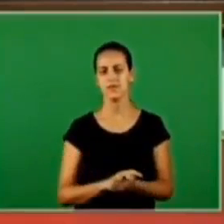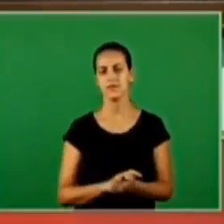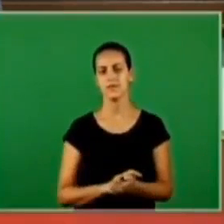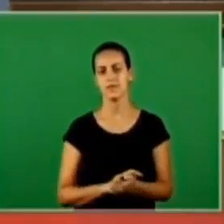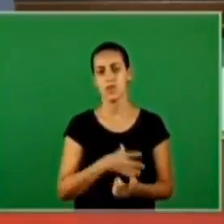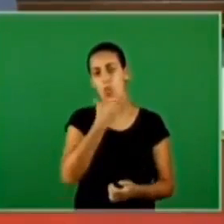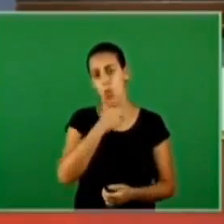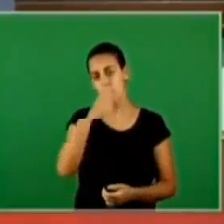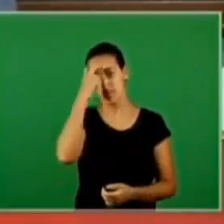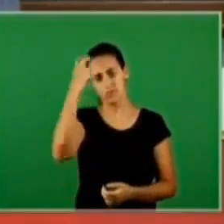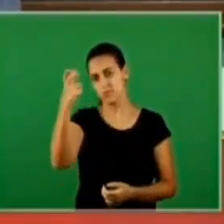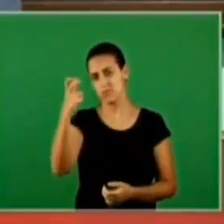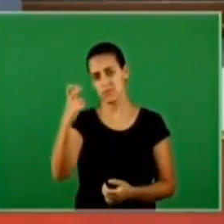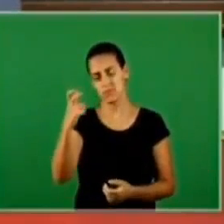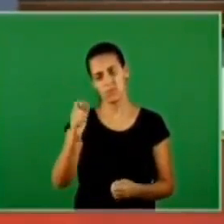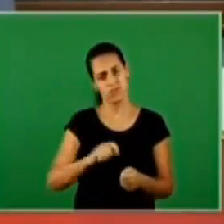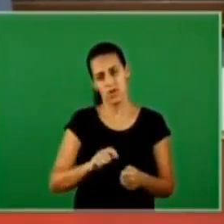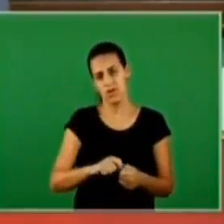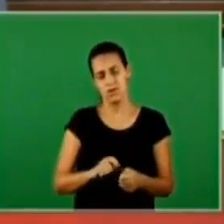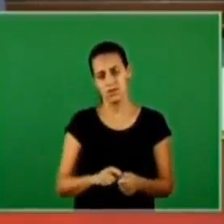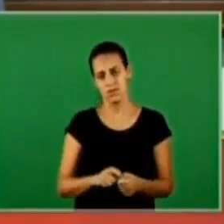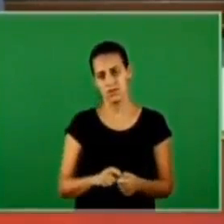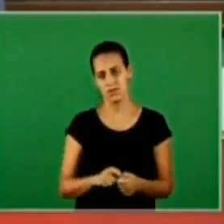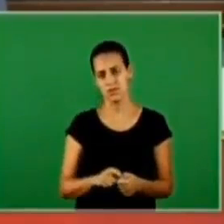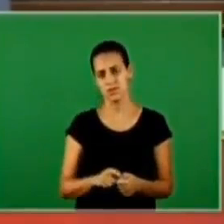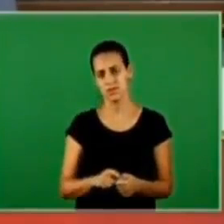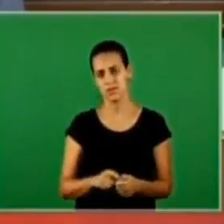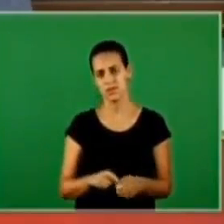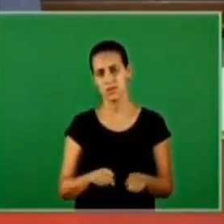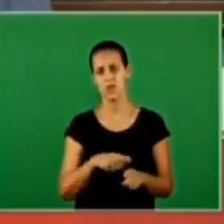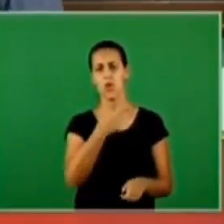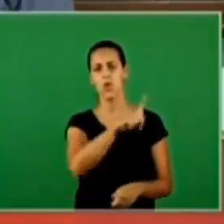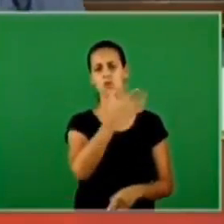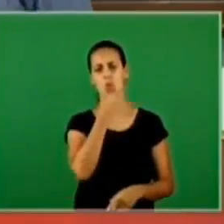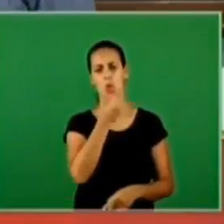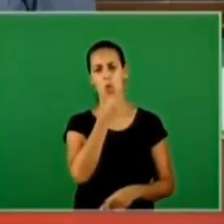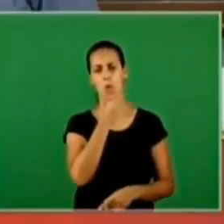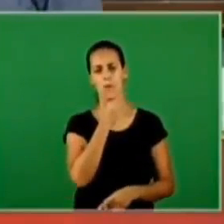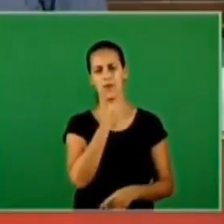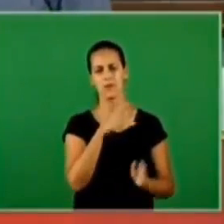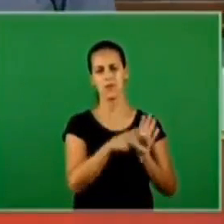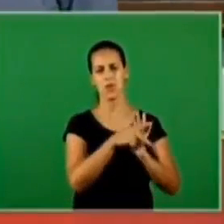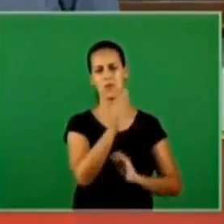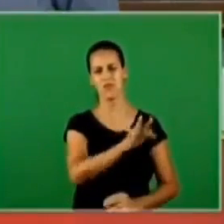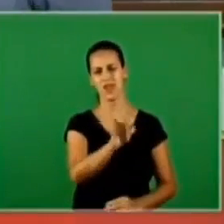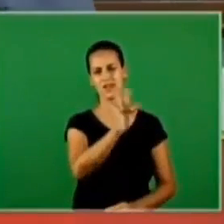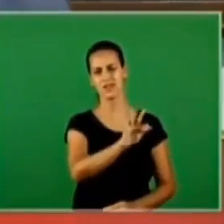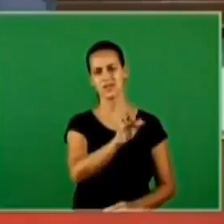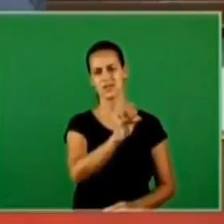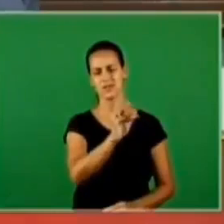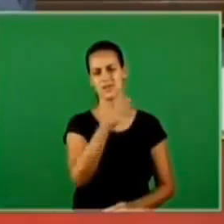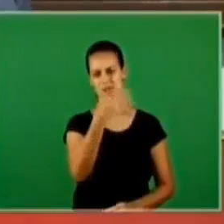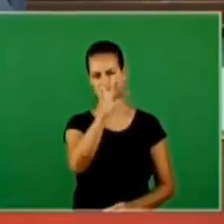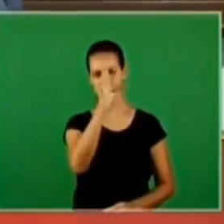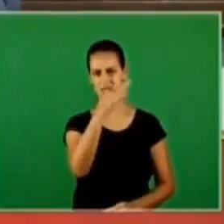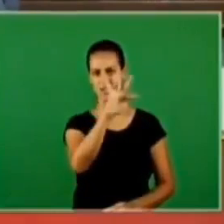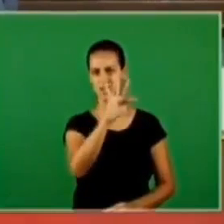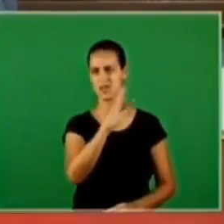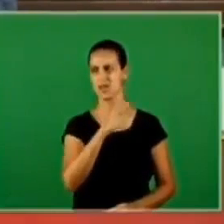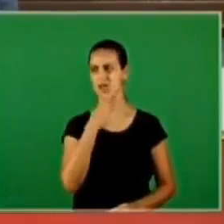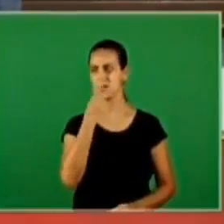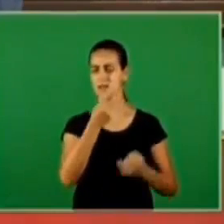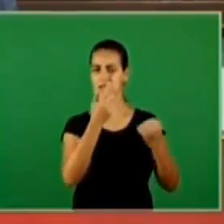generators. So Faraday did that. So then the French Lavoisier, he speaks about